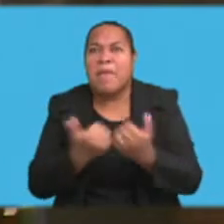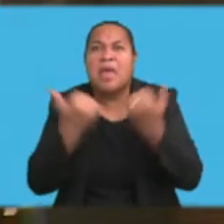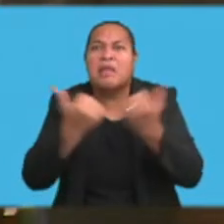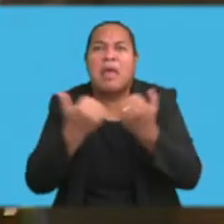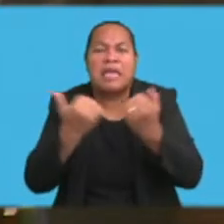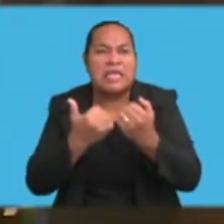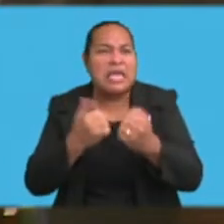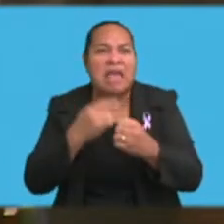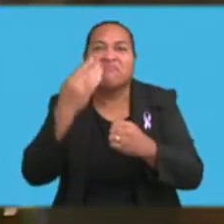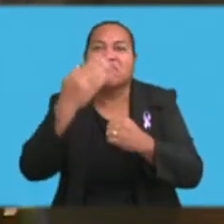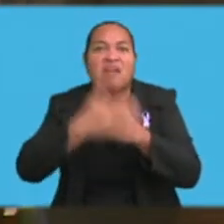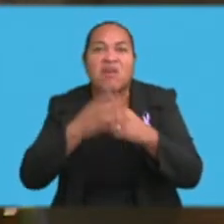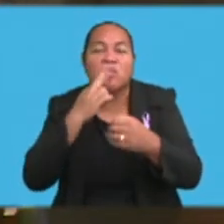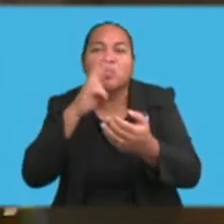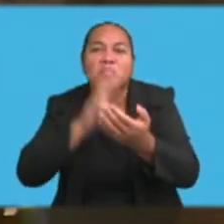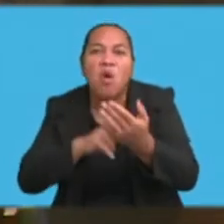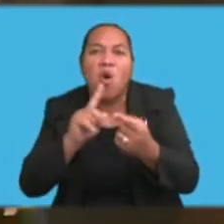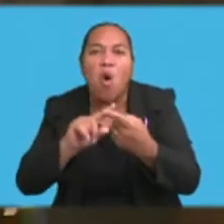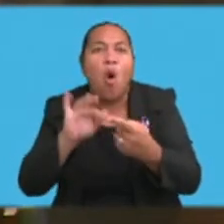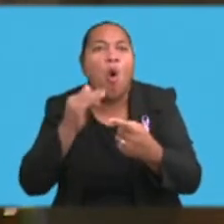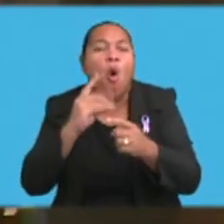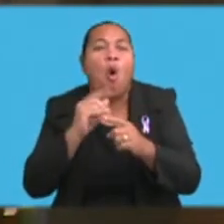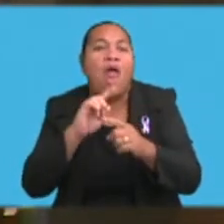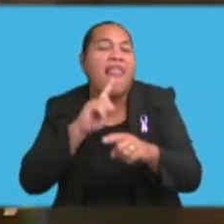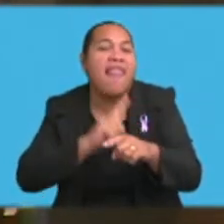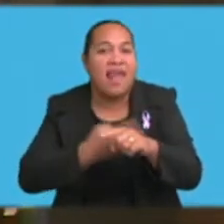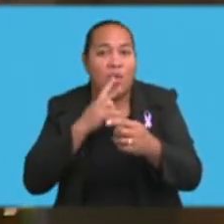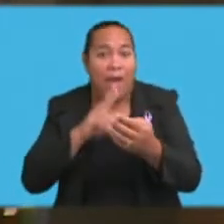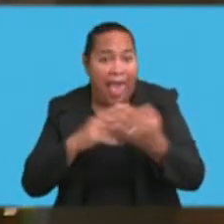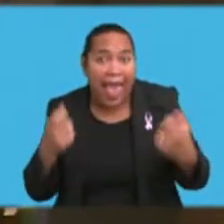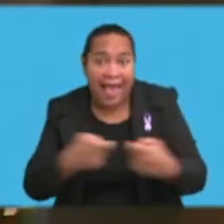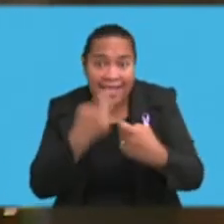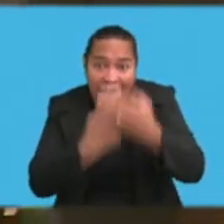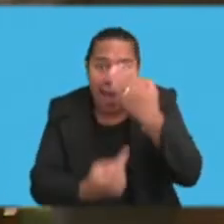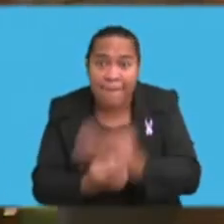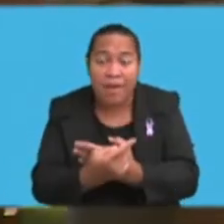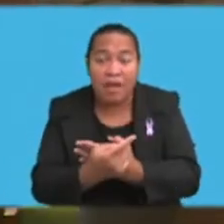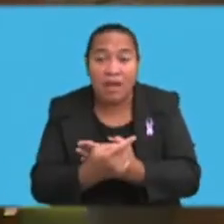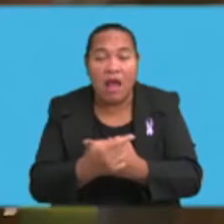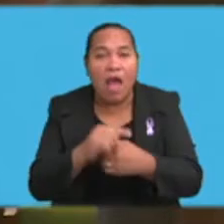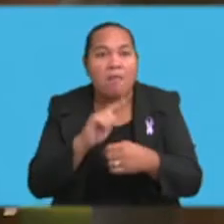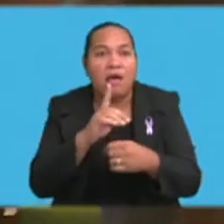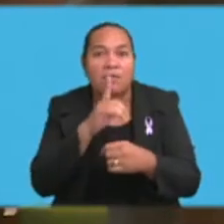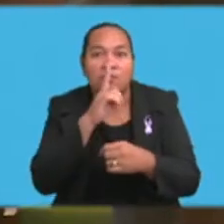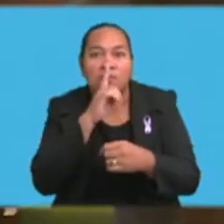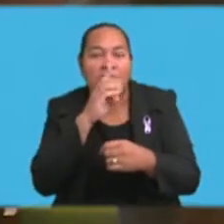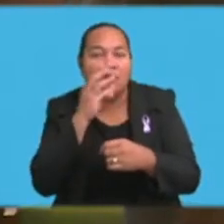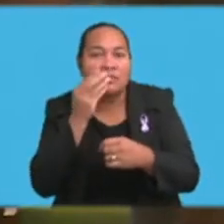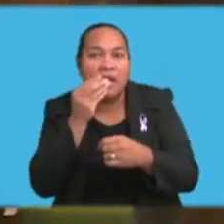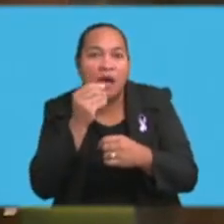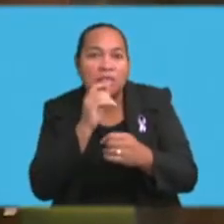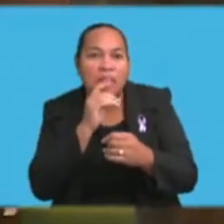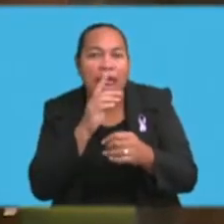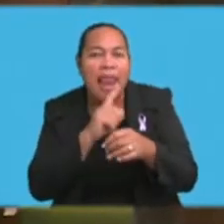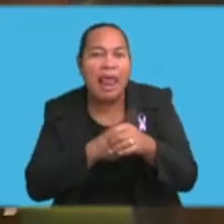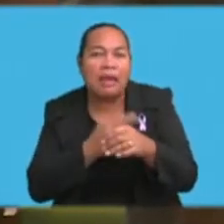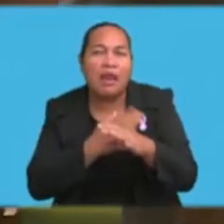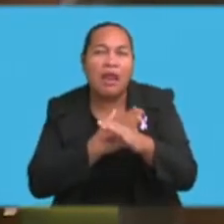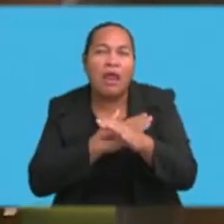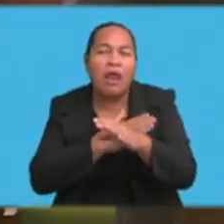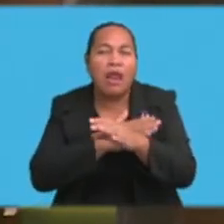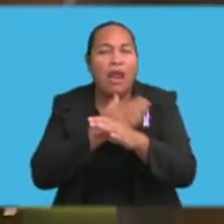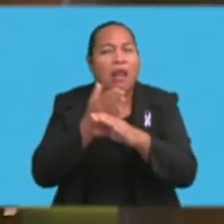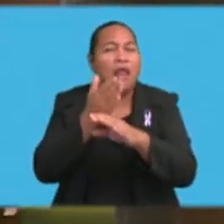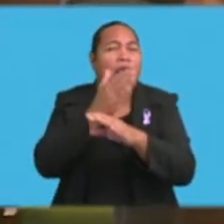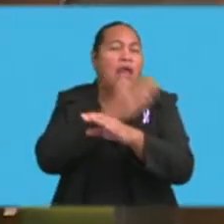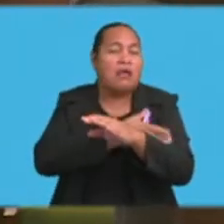and non-reporting of workplace accidents at construction sites. So we require companies to report accidents. One of the problems